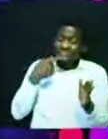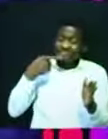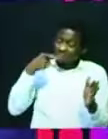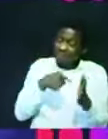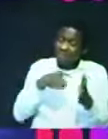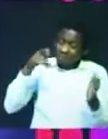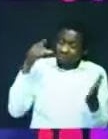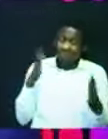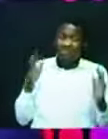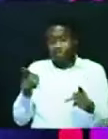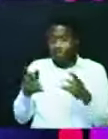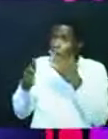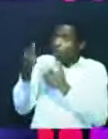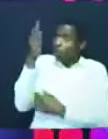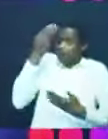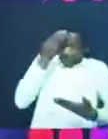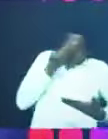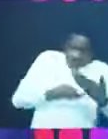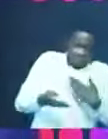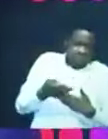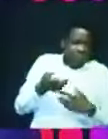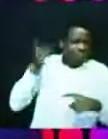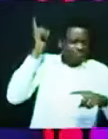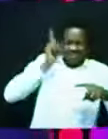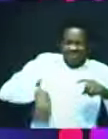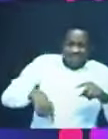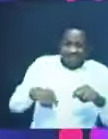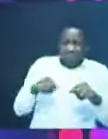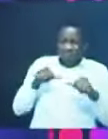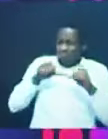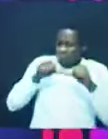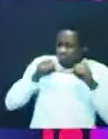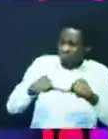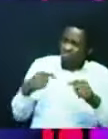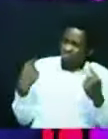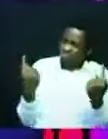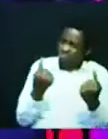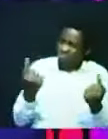Anyone who is born of God will not continue in sin. Take it.